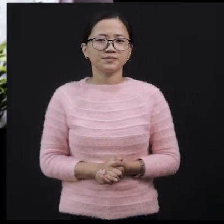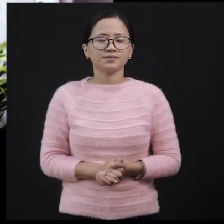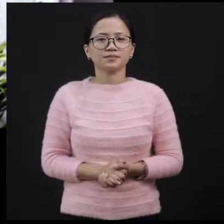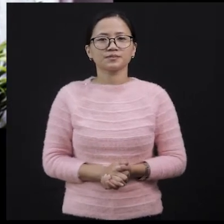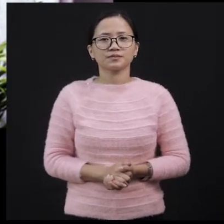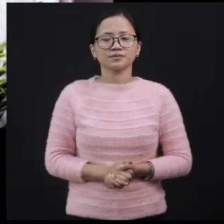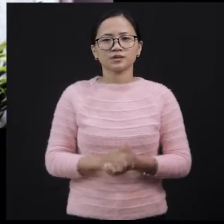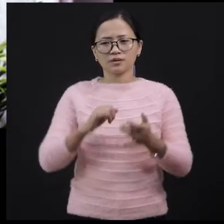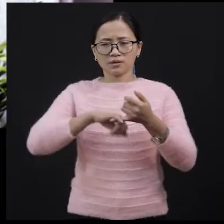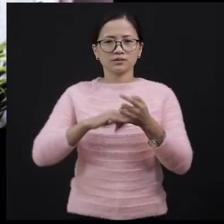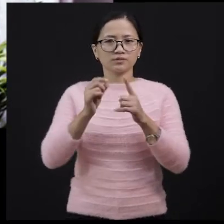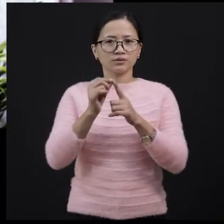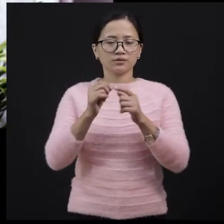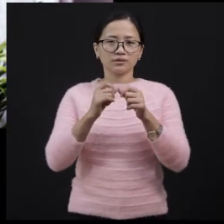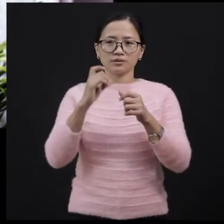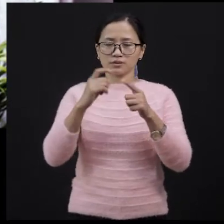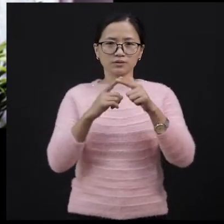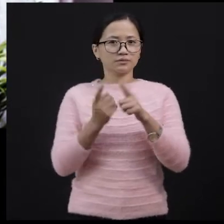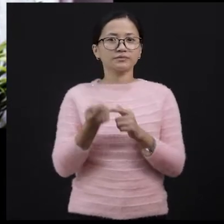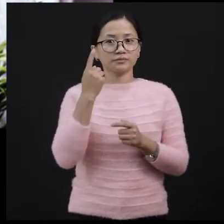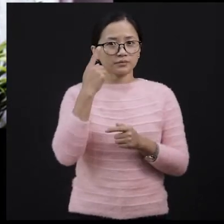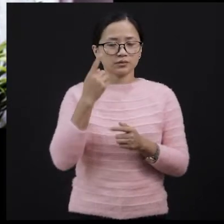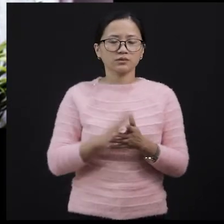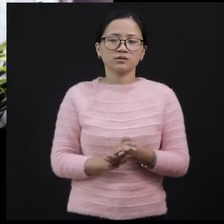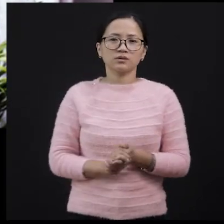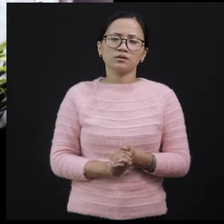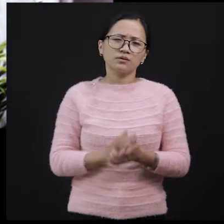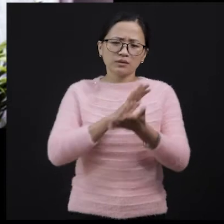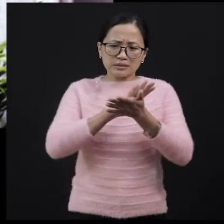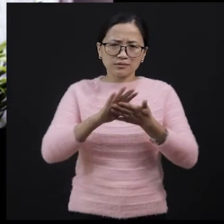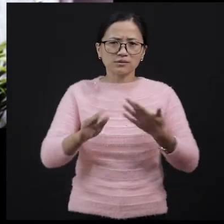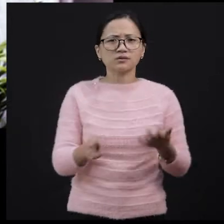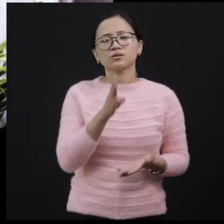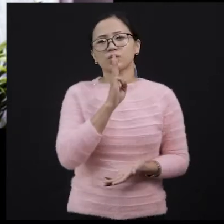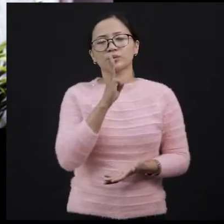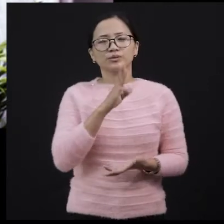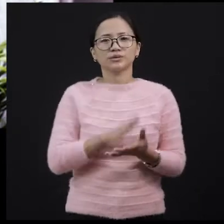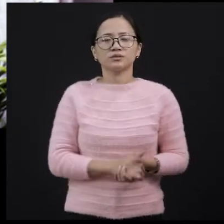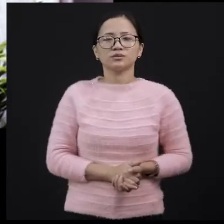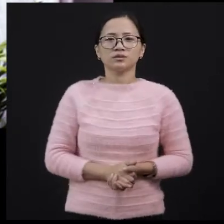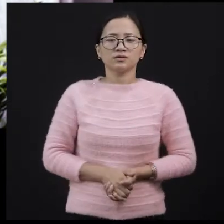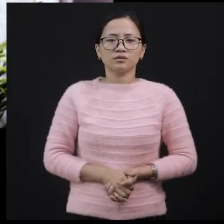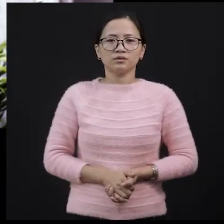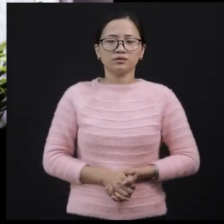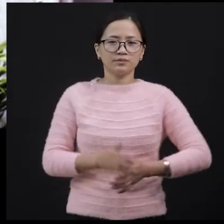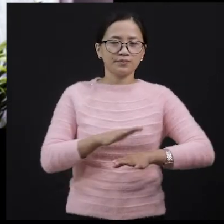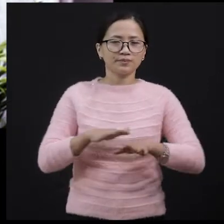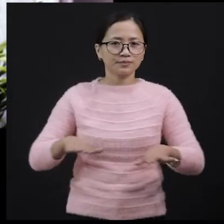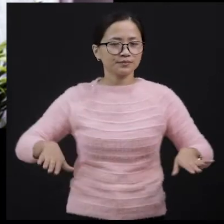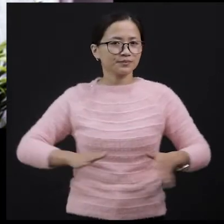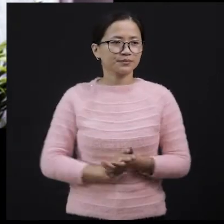It can be spectacles, right? It can be a clear water. So